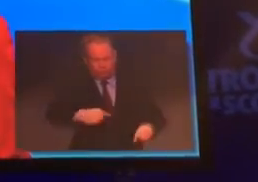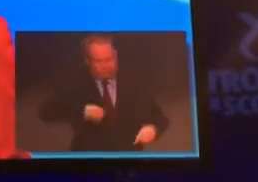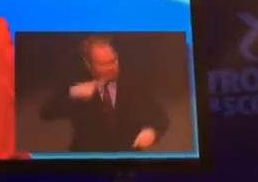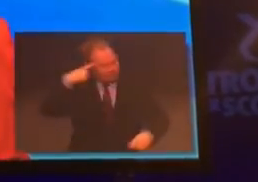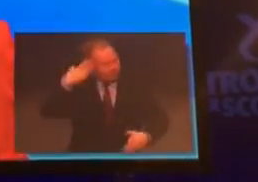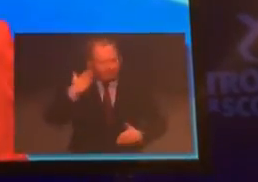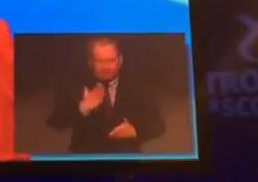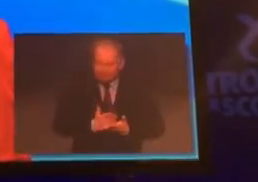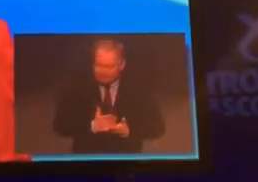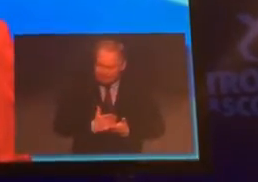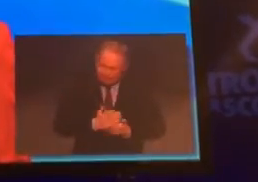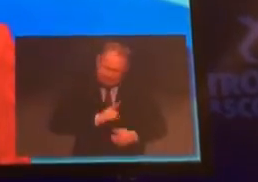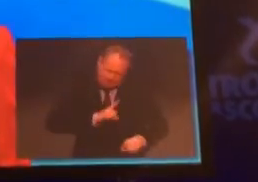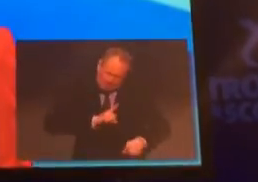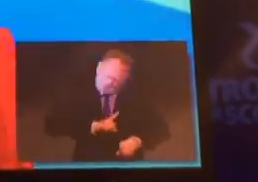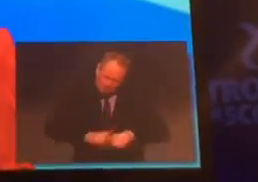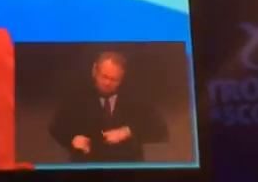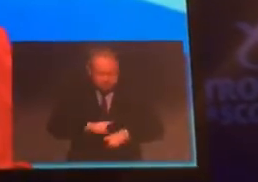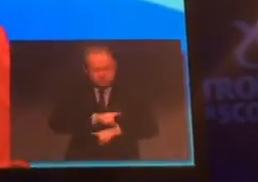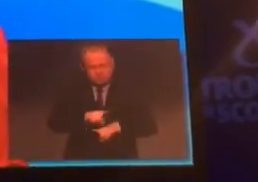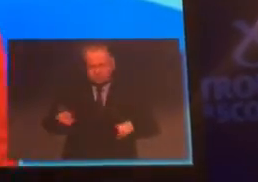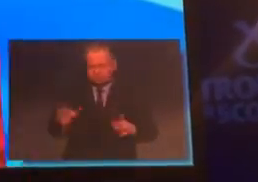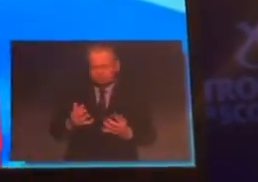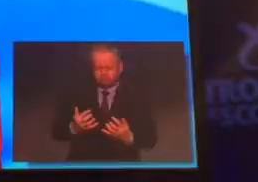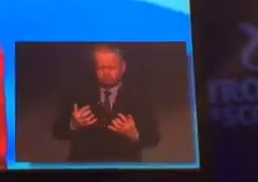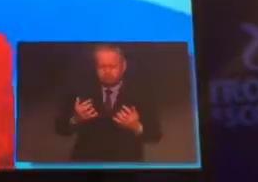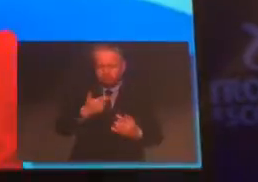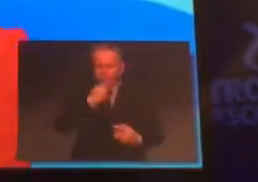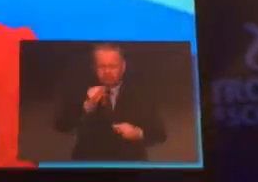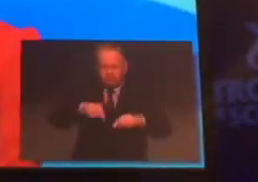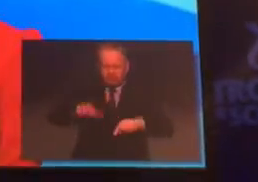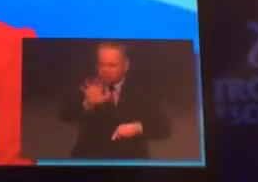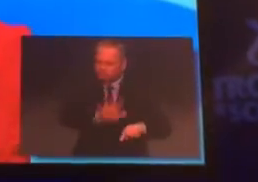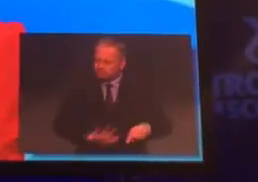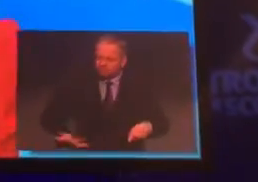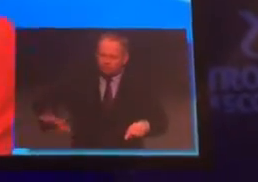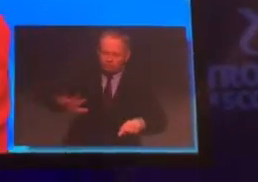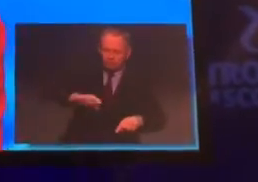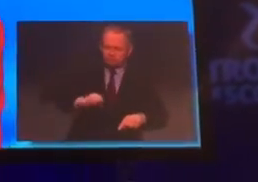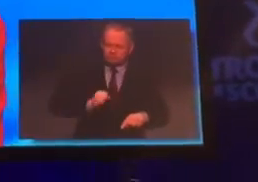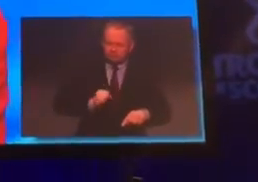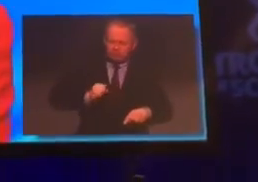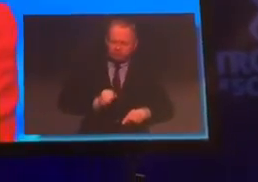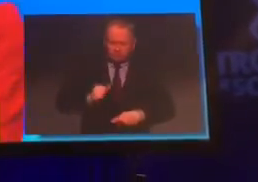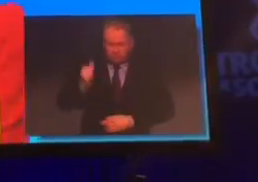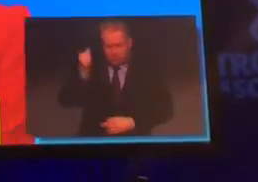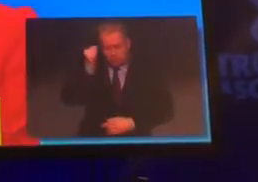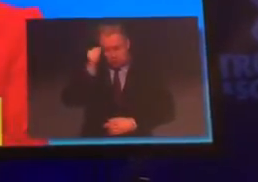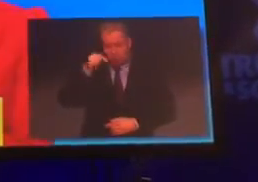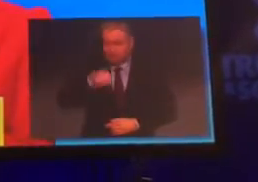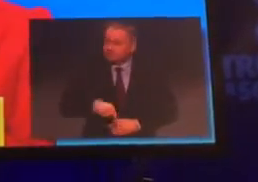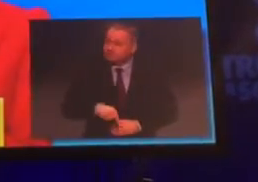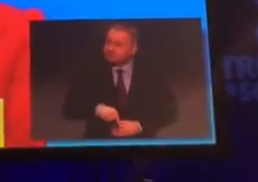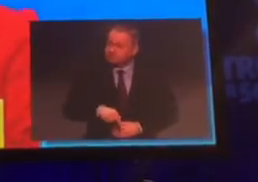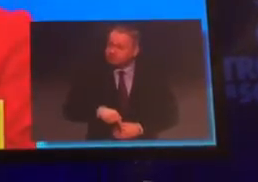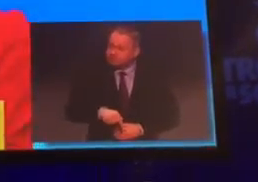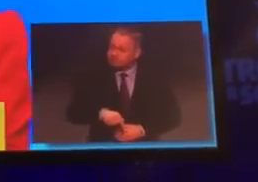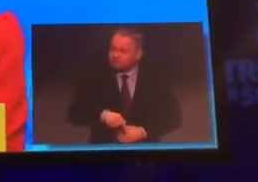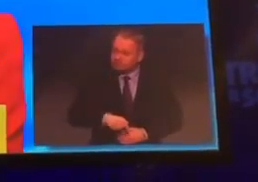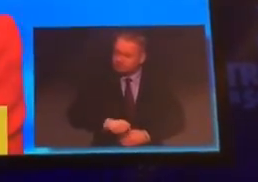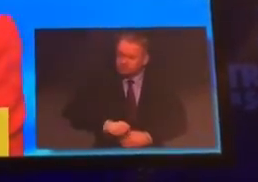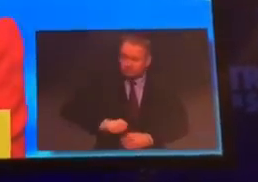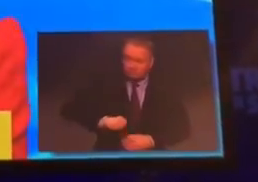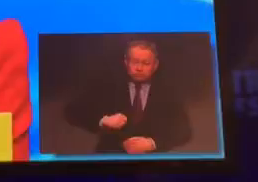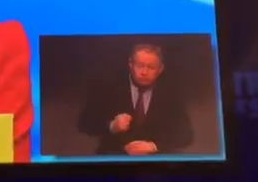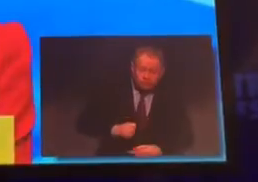that the overwhelming majority of people across our country know this to be true. Scotland